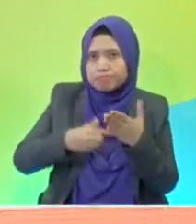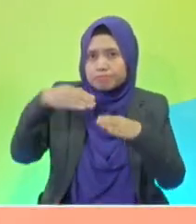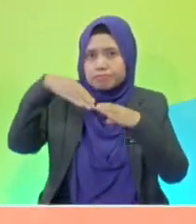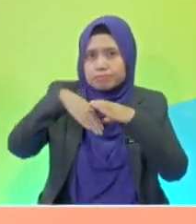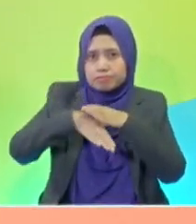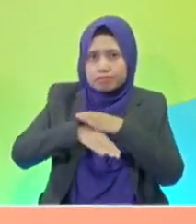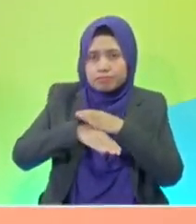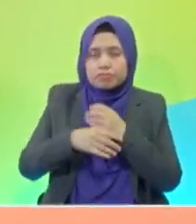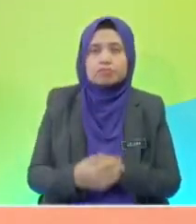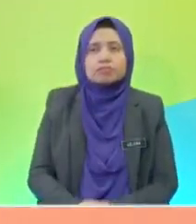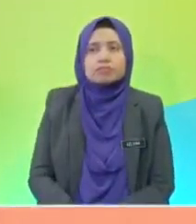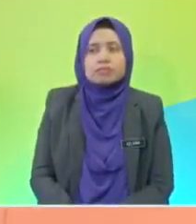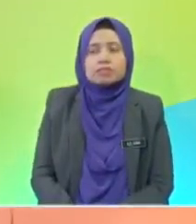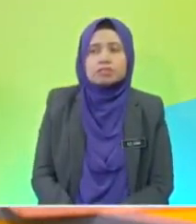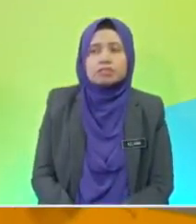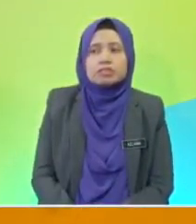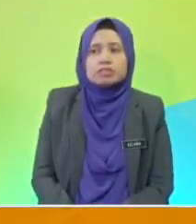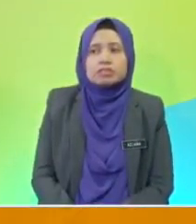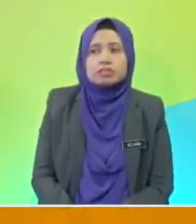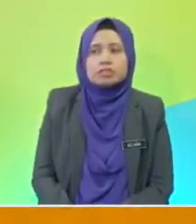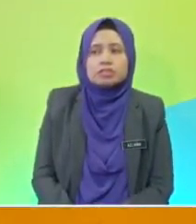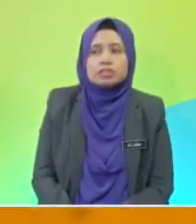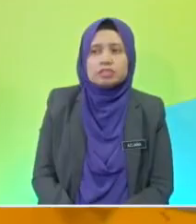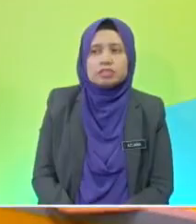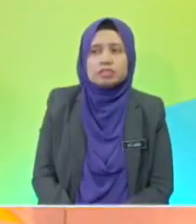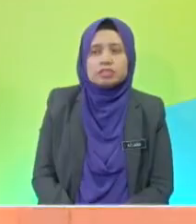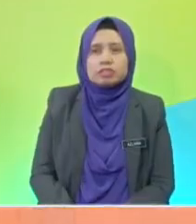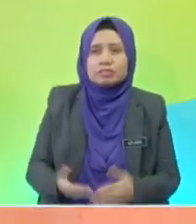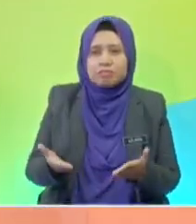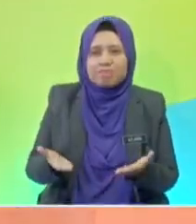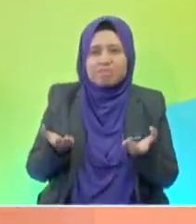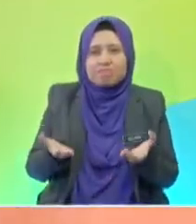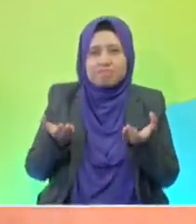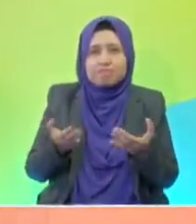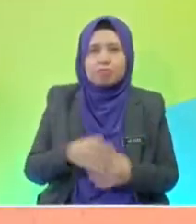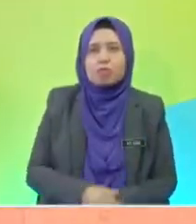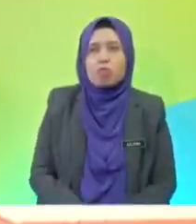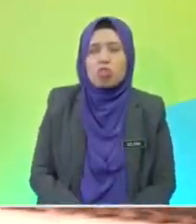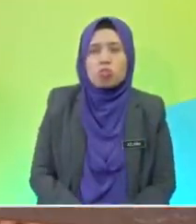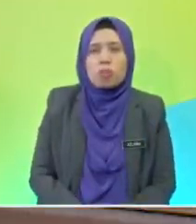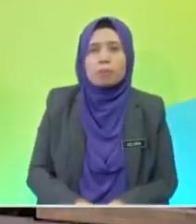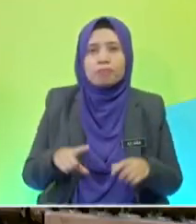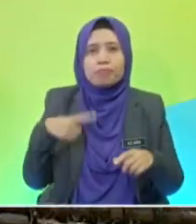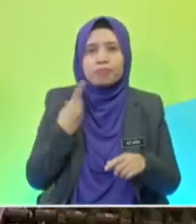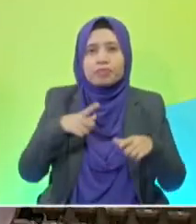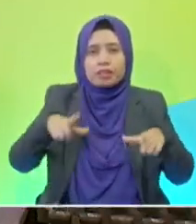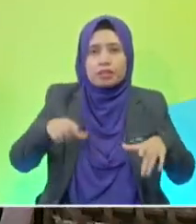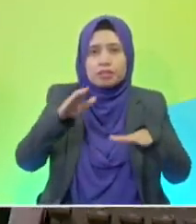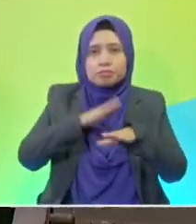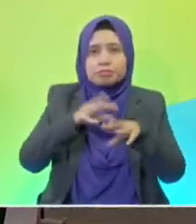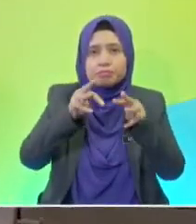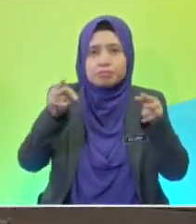Okay, let's go. It's something. Oh, it's quite heavy. Okay, we can put it here, I think. What